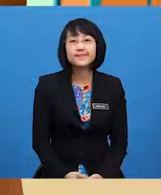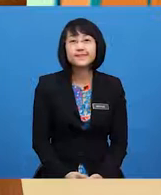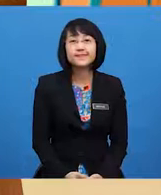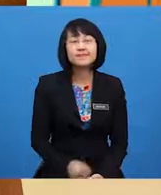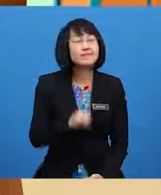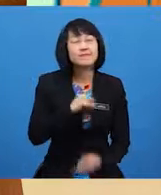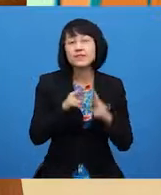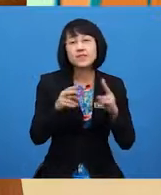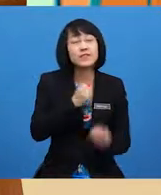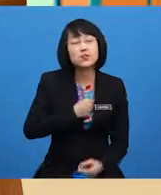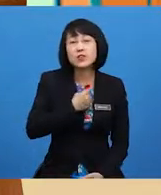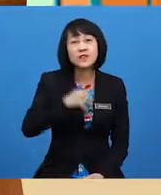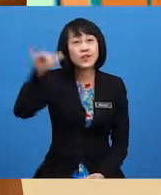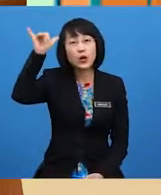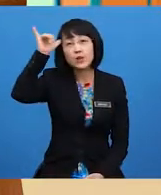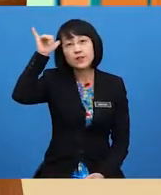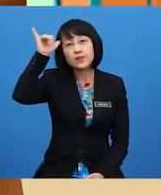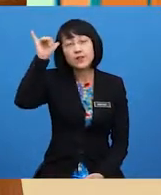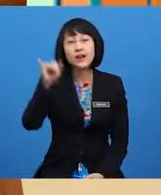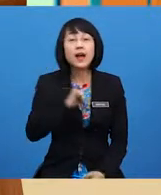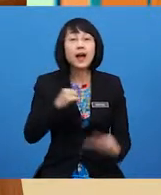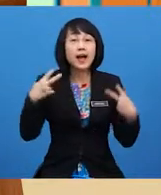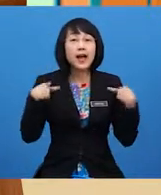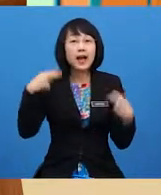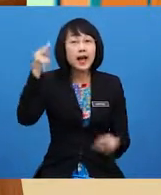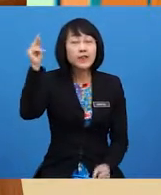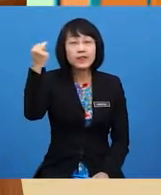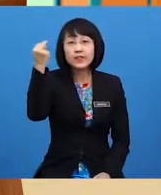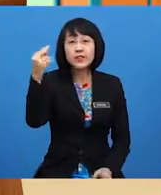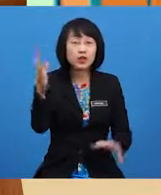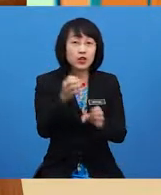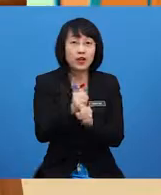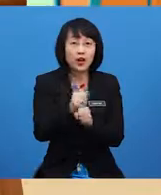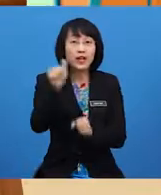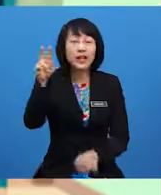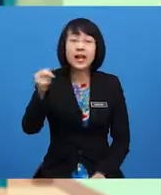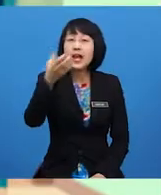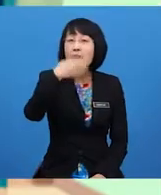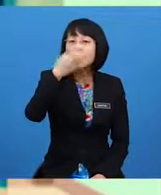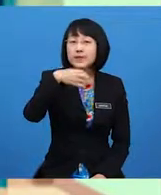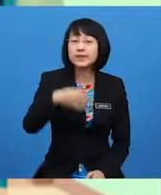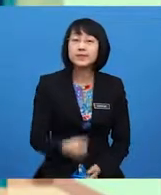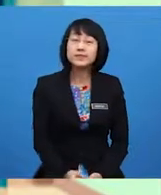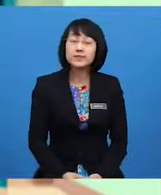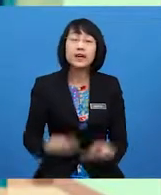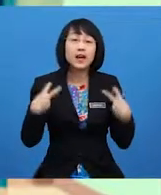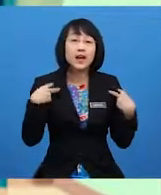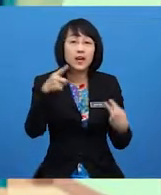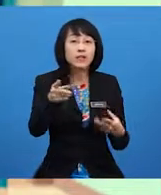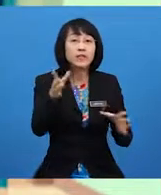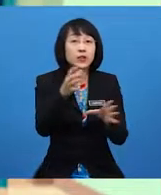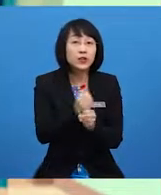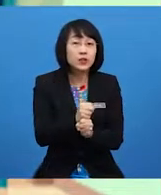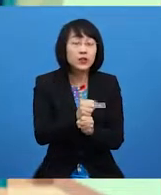I'm very sorry, Yolo. I haven't got an apple. Have you got